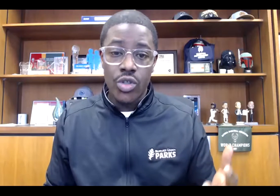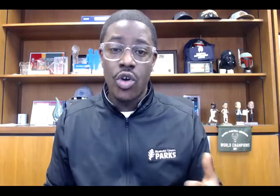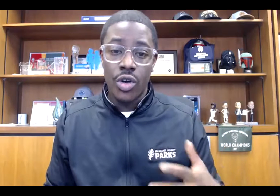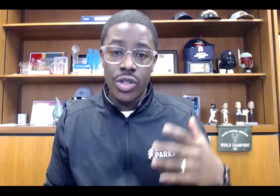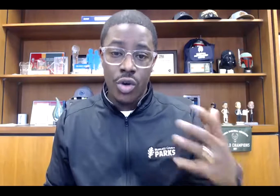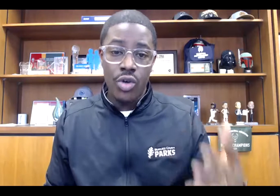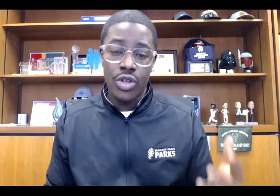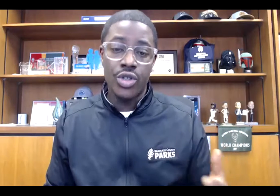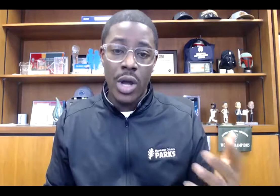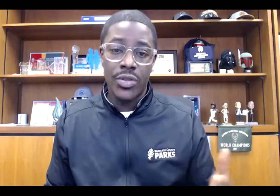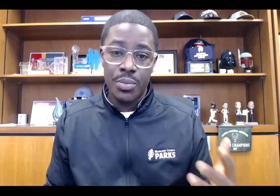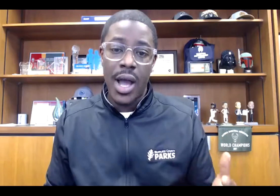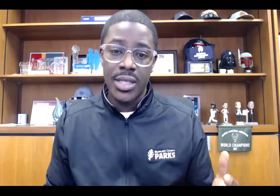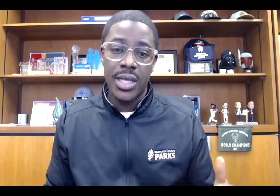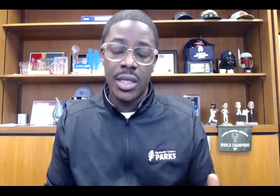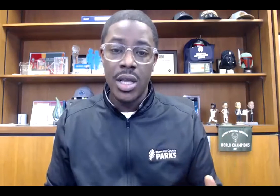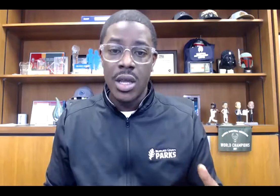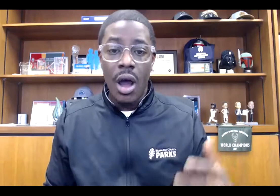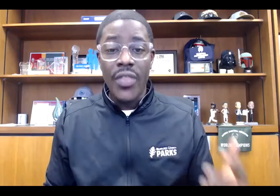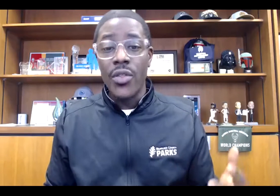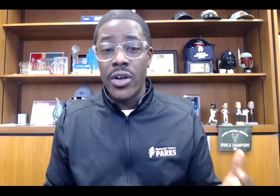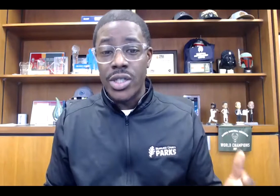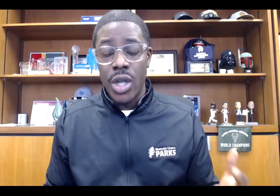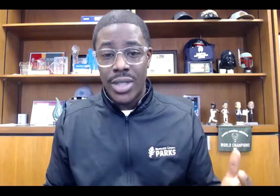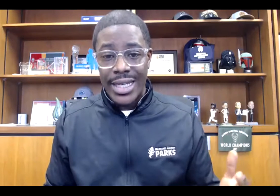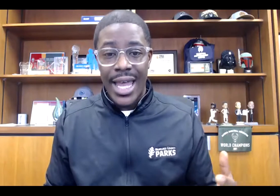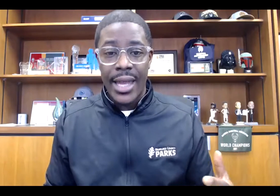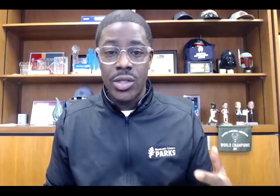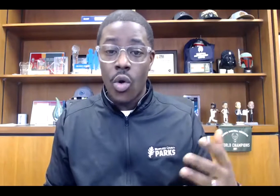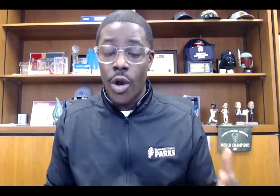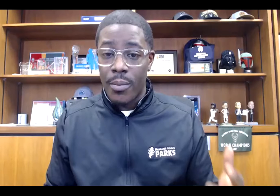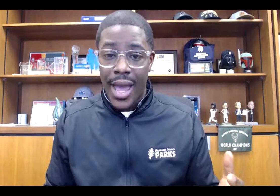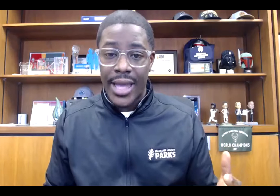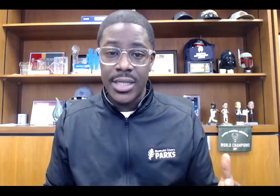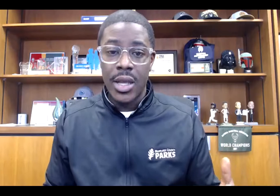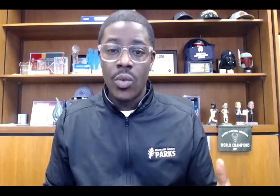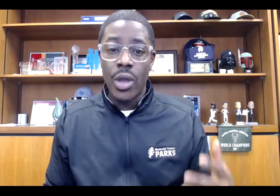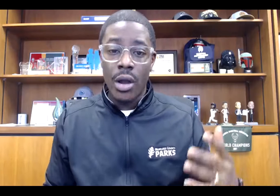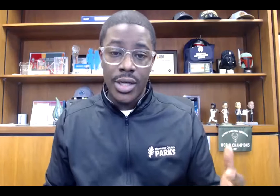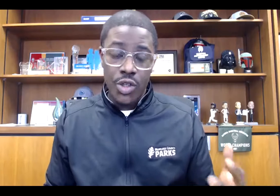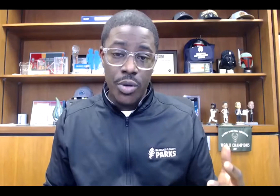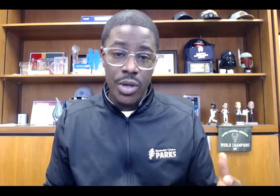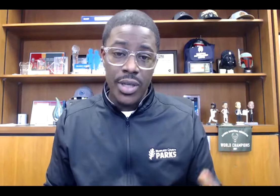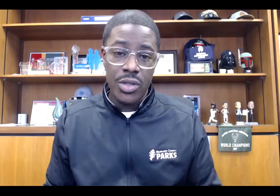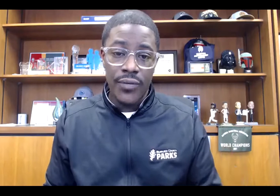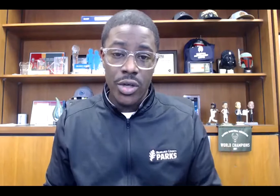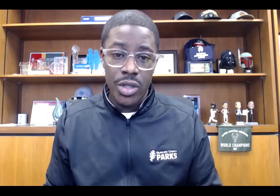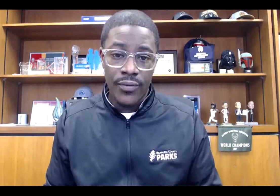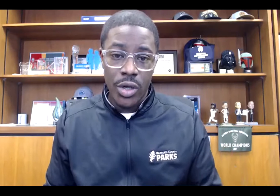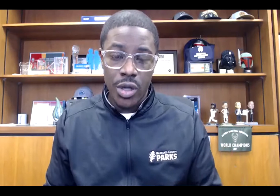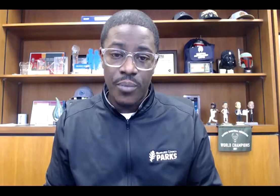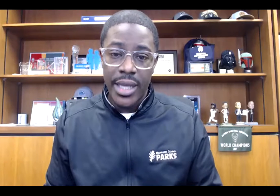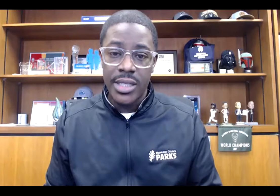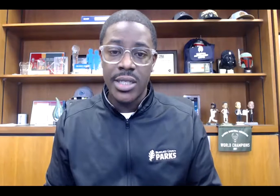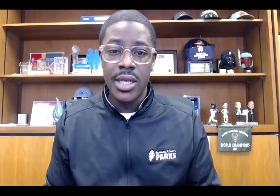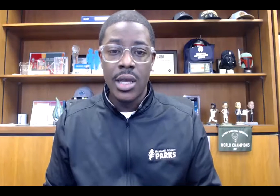routing your orders throughout this process. And although there is no deadline to order masks, we are distributing this on a first come,